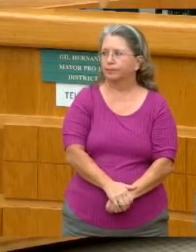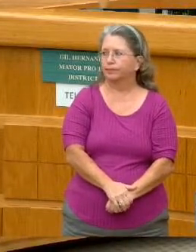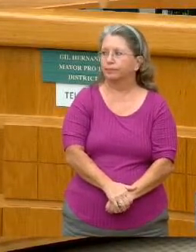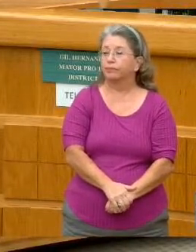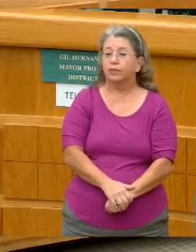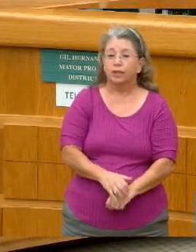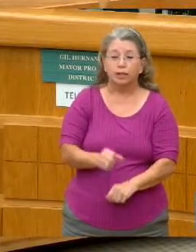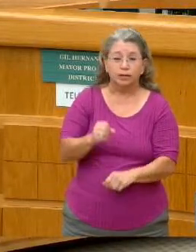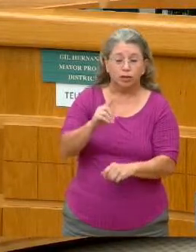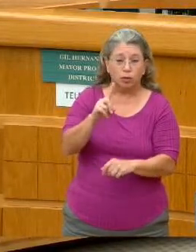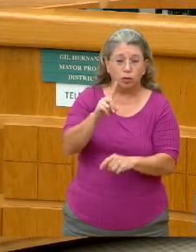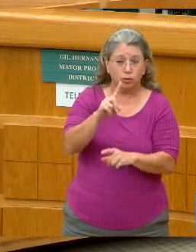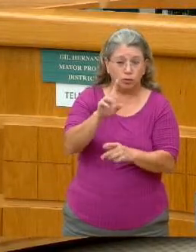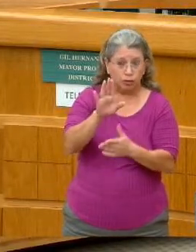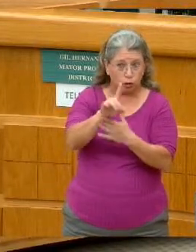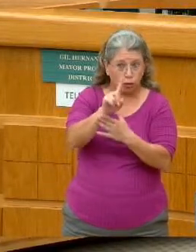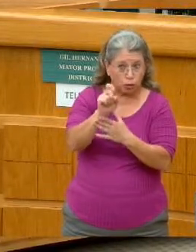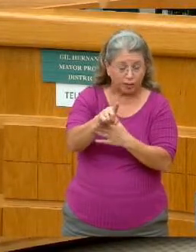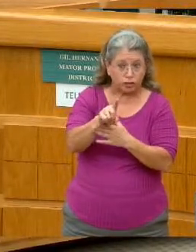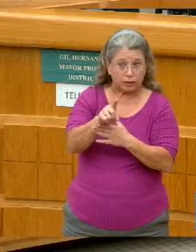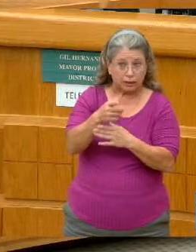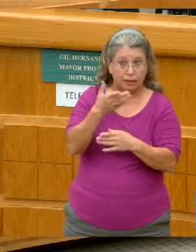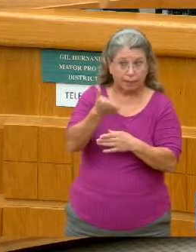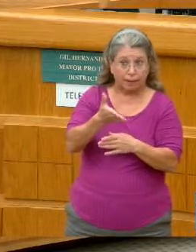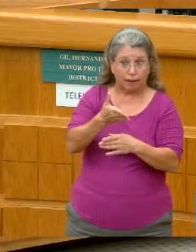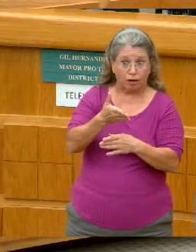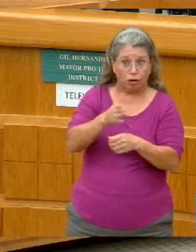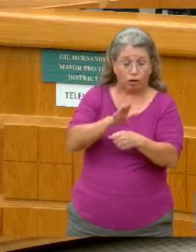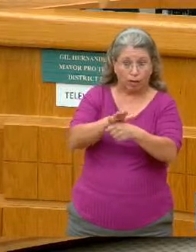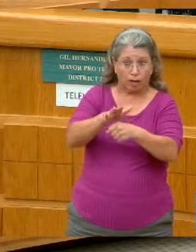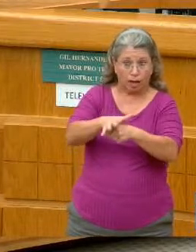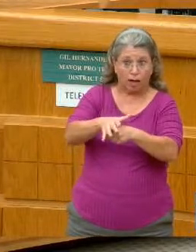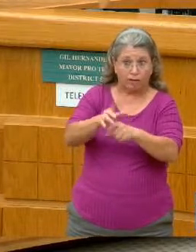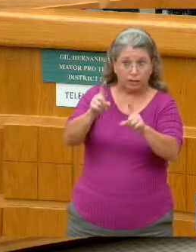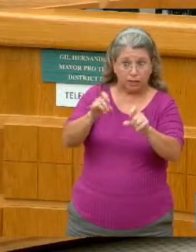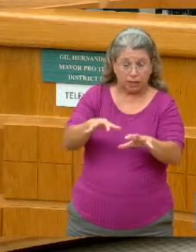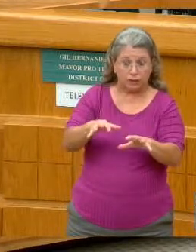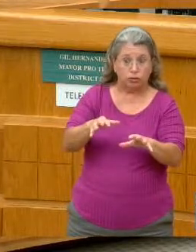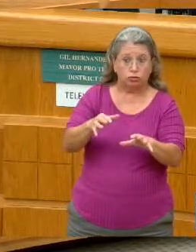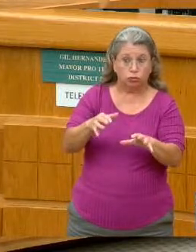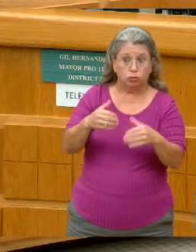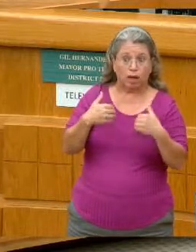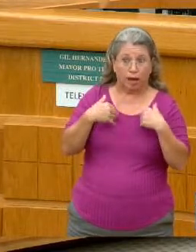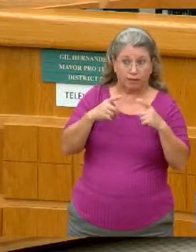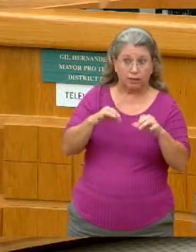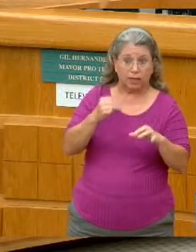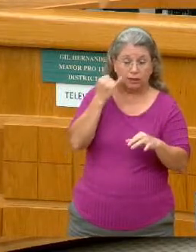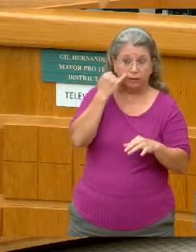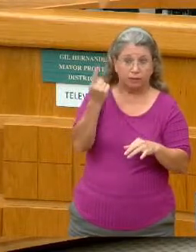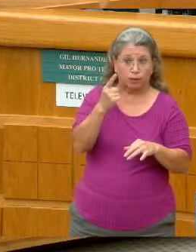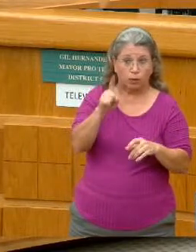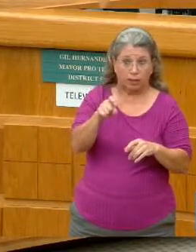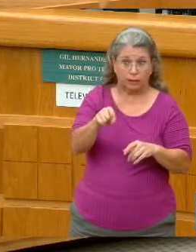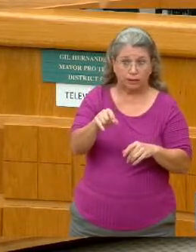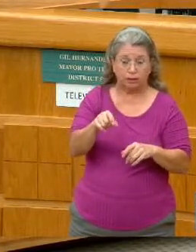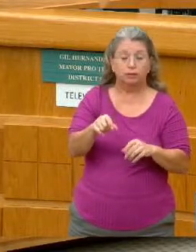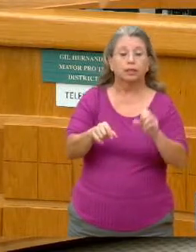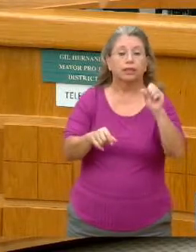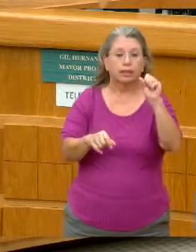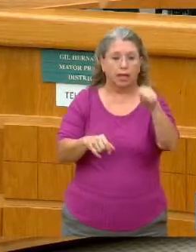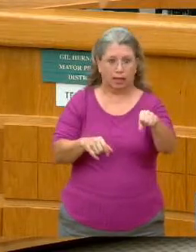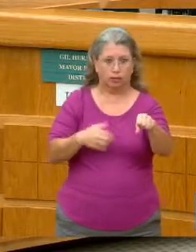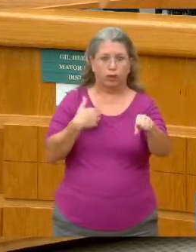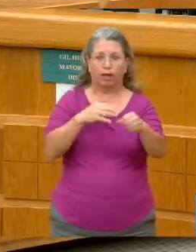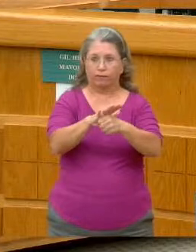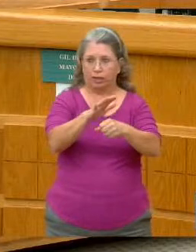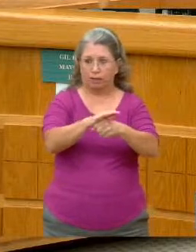So the question is, are there enough tests to actually get a COVID test if you needed one? Yeah, if they request them. Yes, there are. And the good